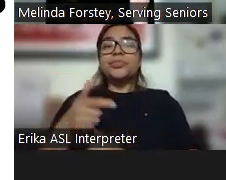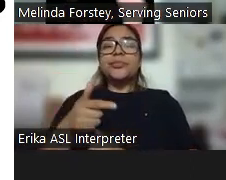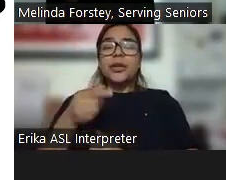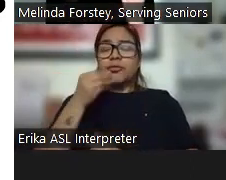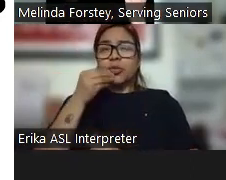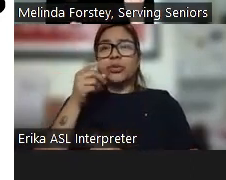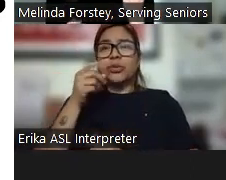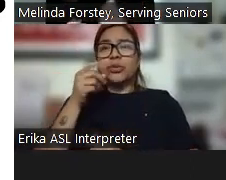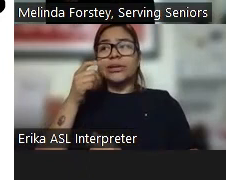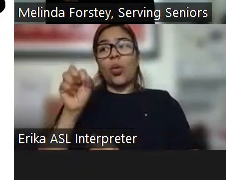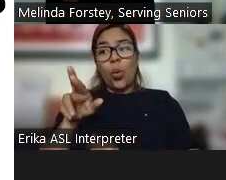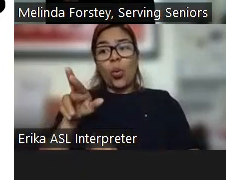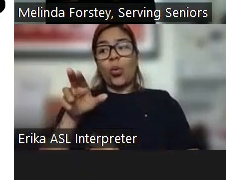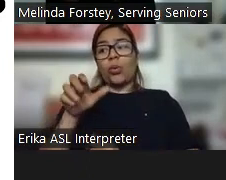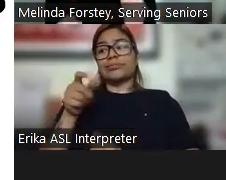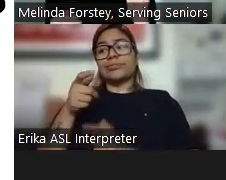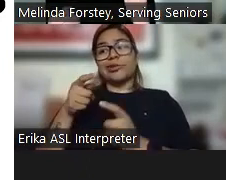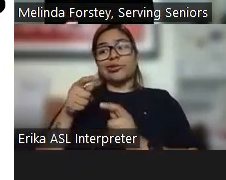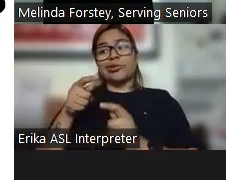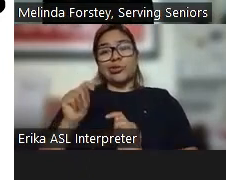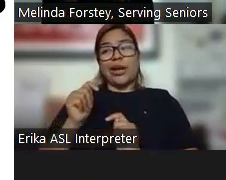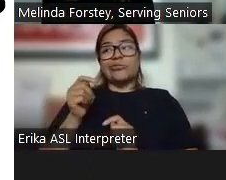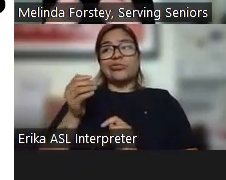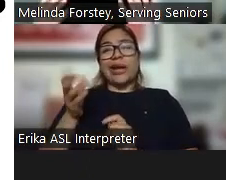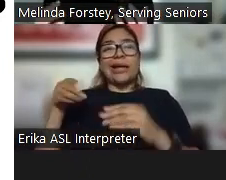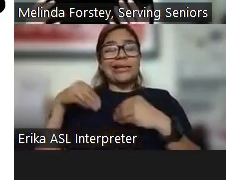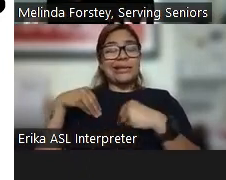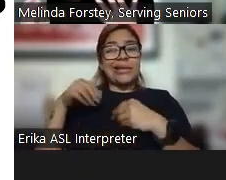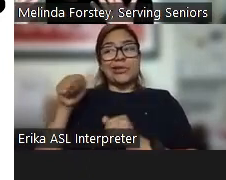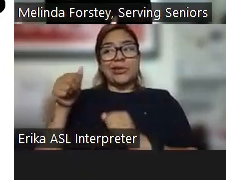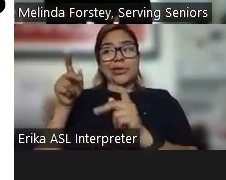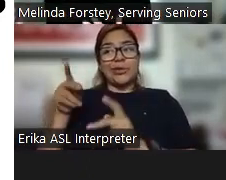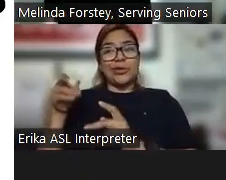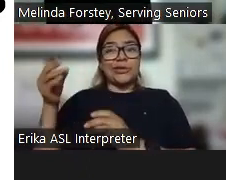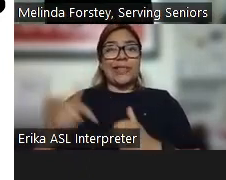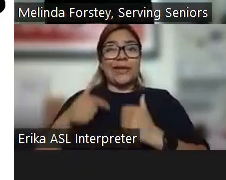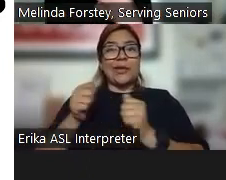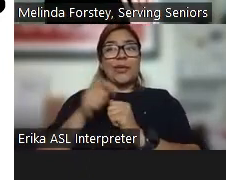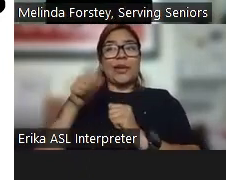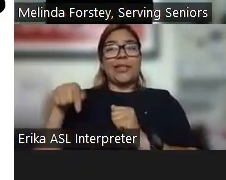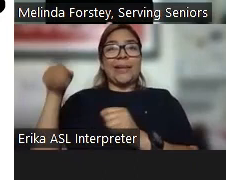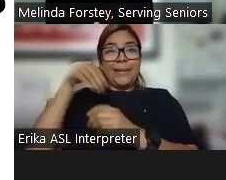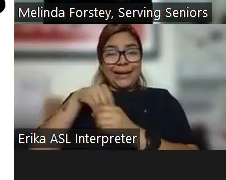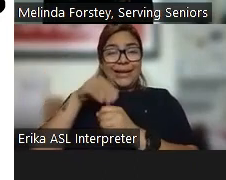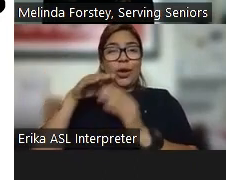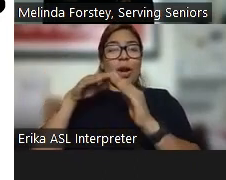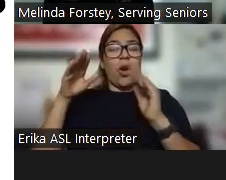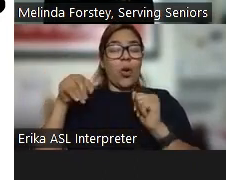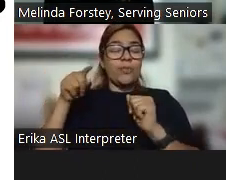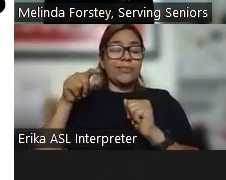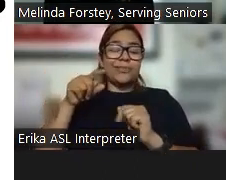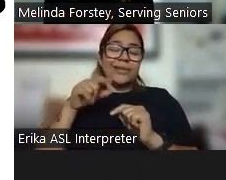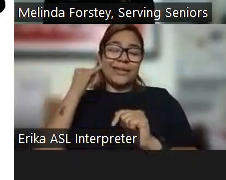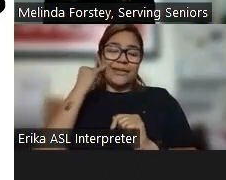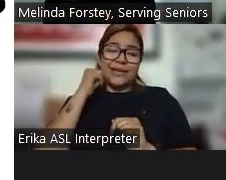in order to make their rent. So we heard really loud and clear from the over 400 older adults that